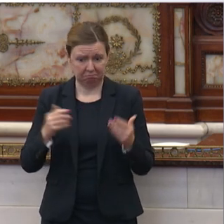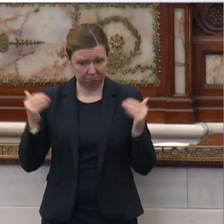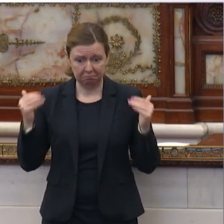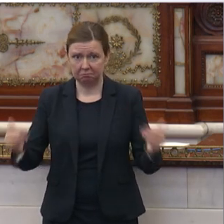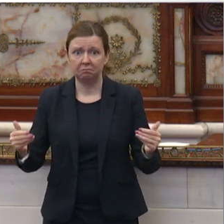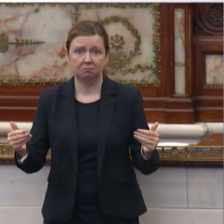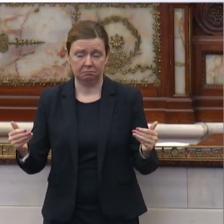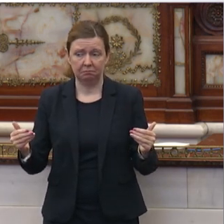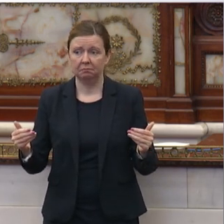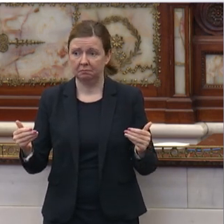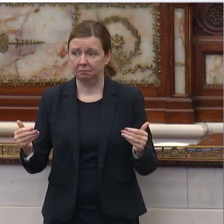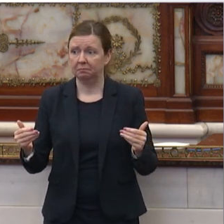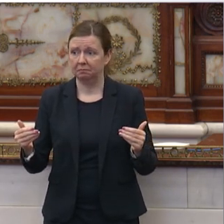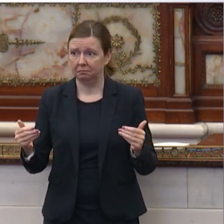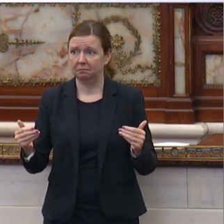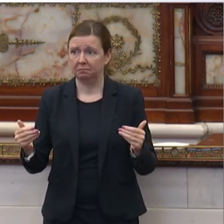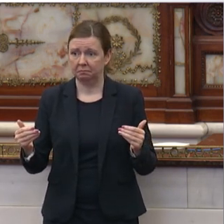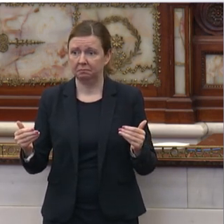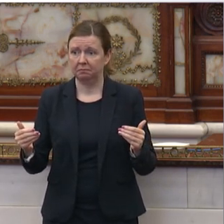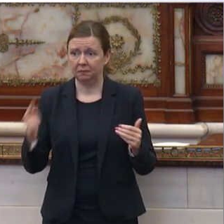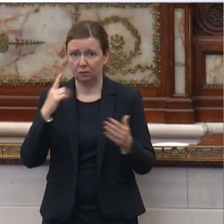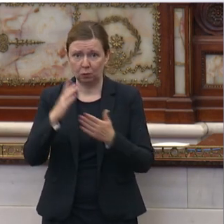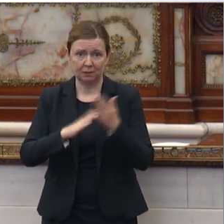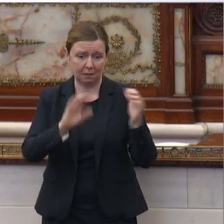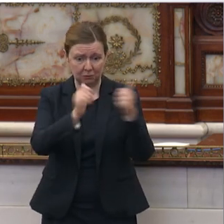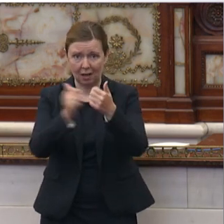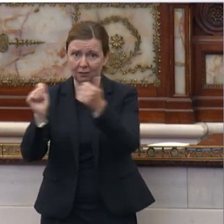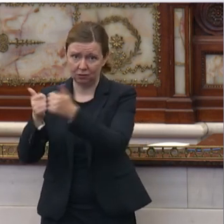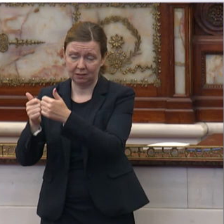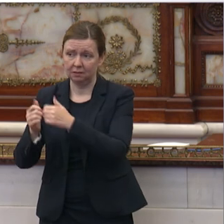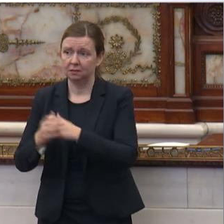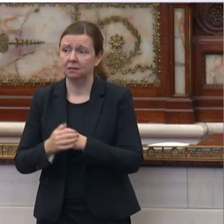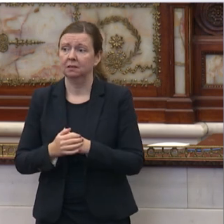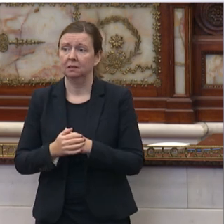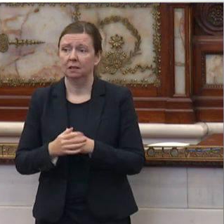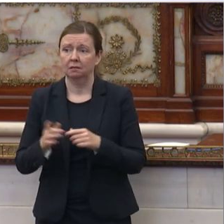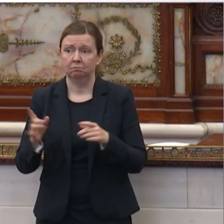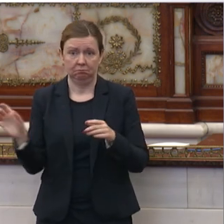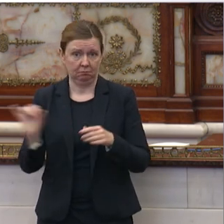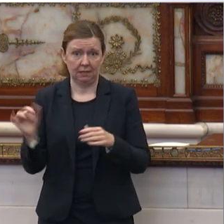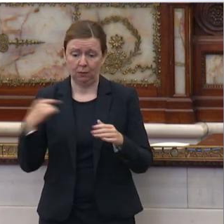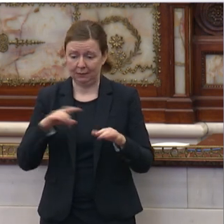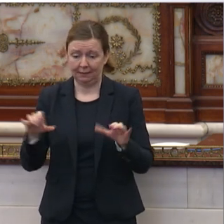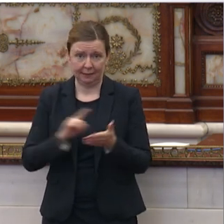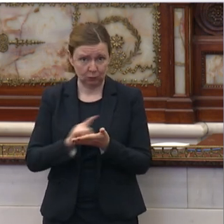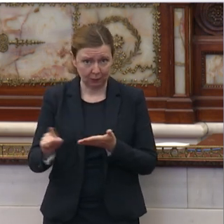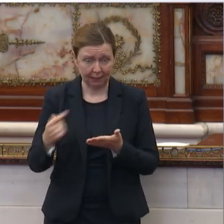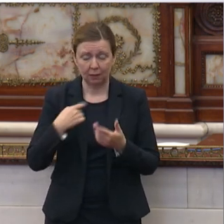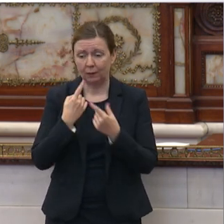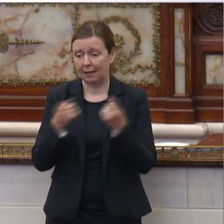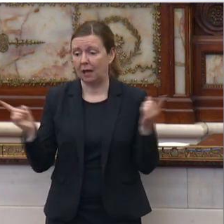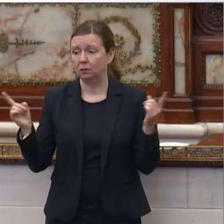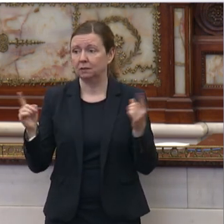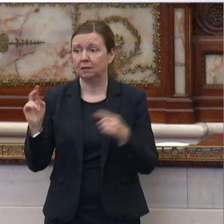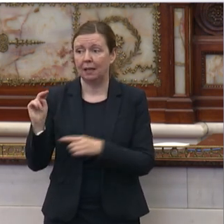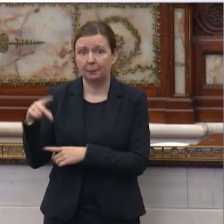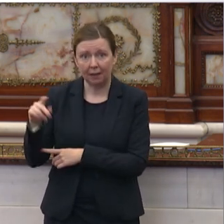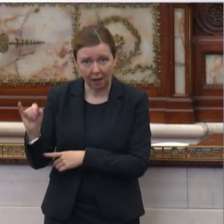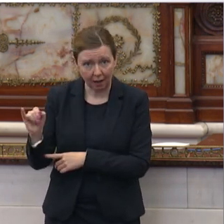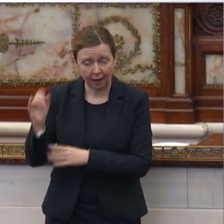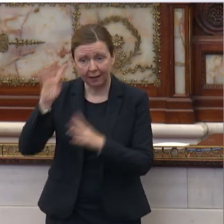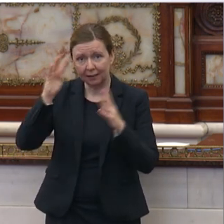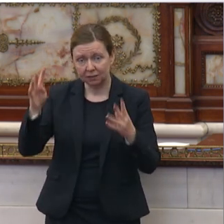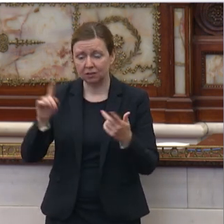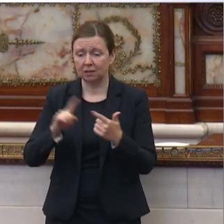ahead of some of these challenges, as we did this week, as we announced the MPI initiative